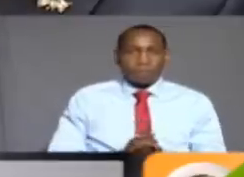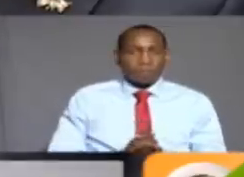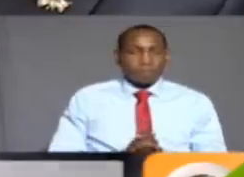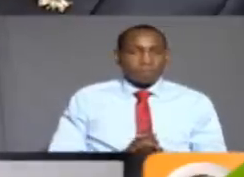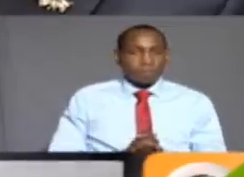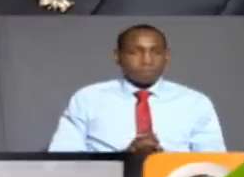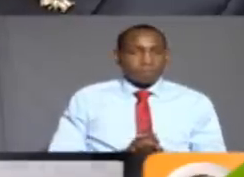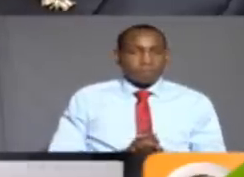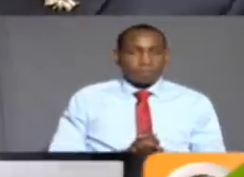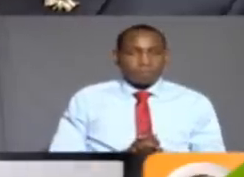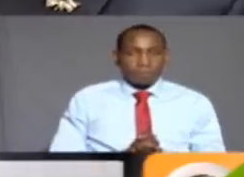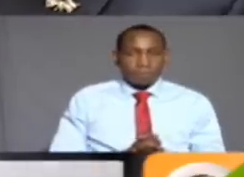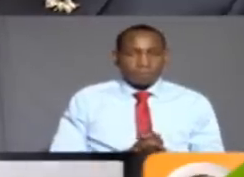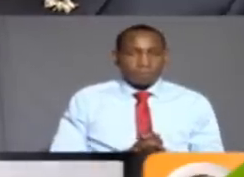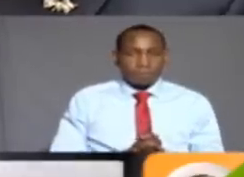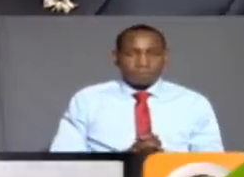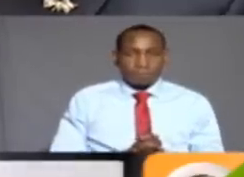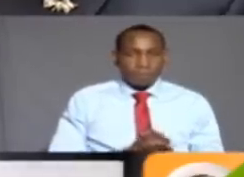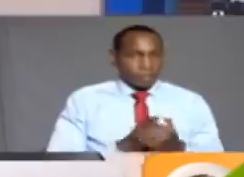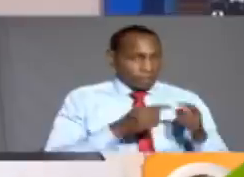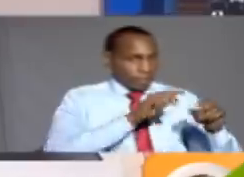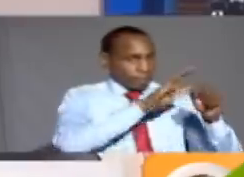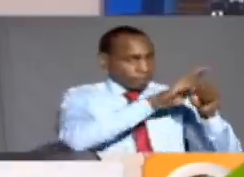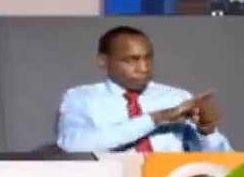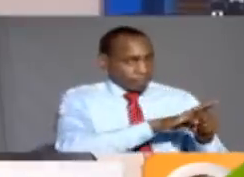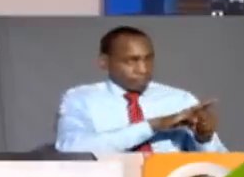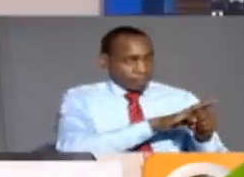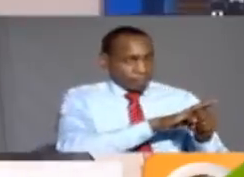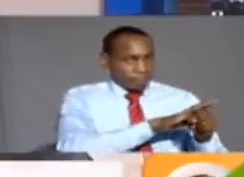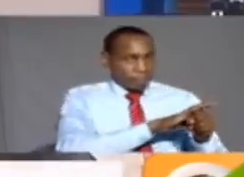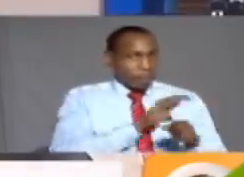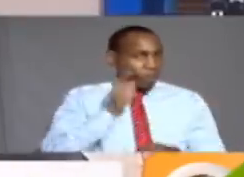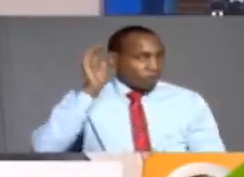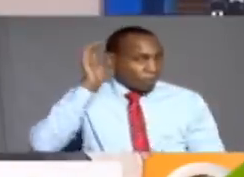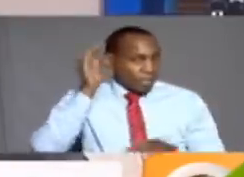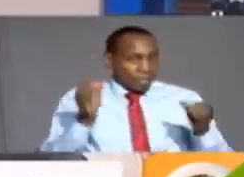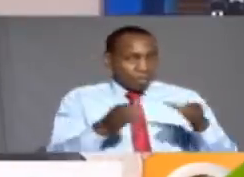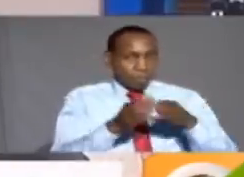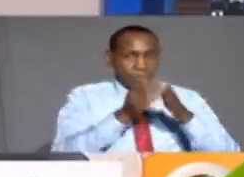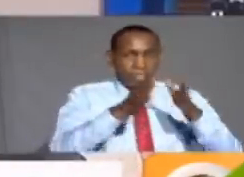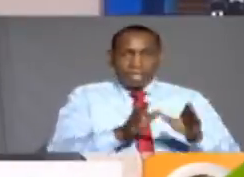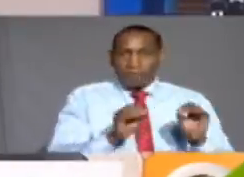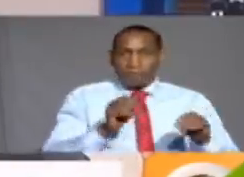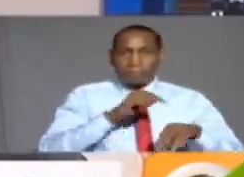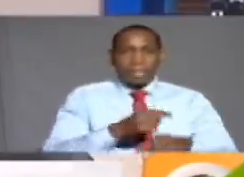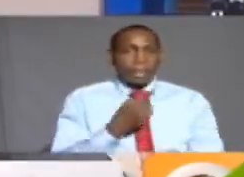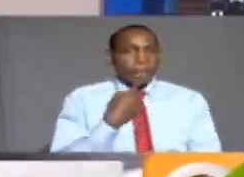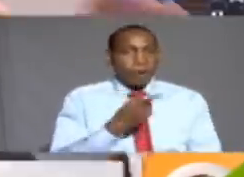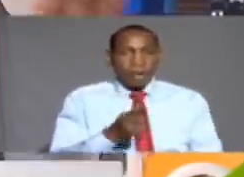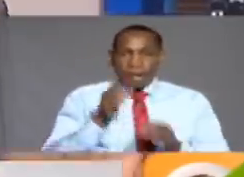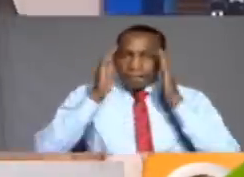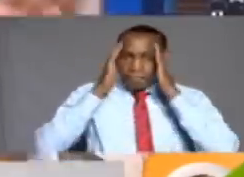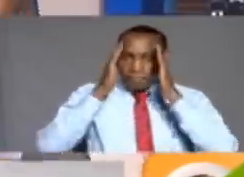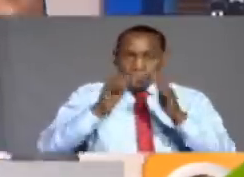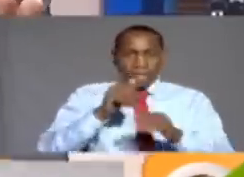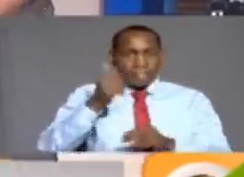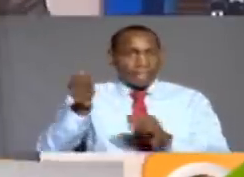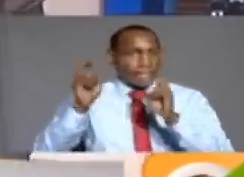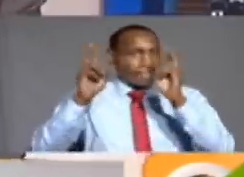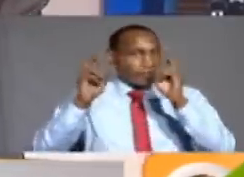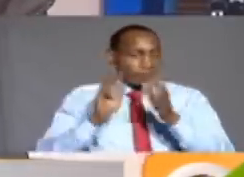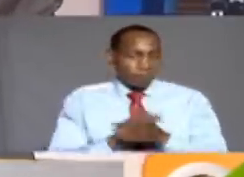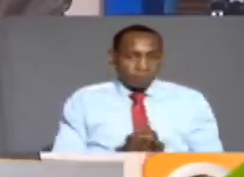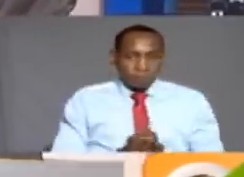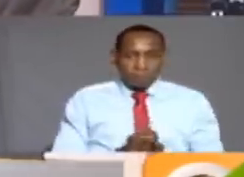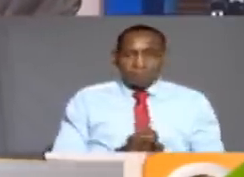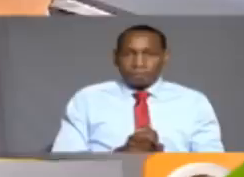undermining him. That's the accusation. I don't know. You're not listening to your party leader when he's telling you, please let us focus on other issues and working way, together.